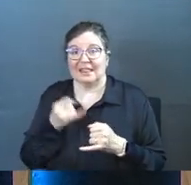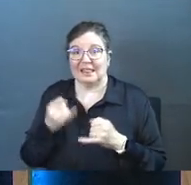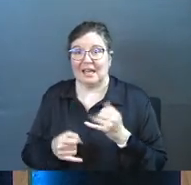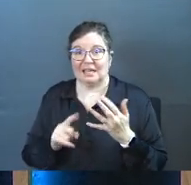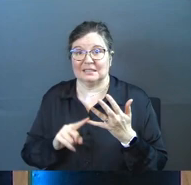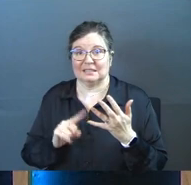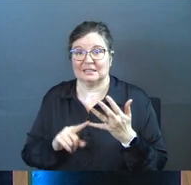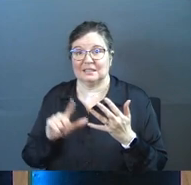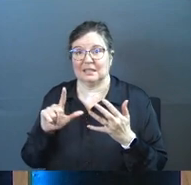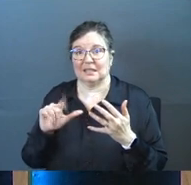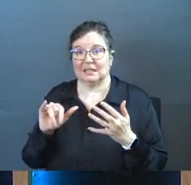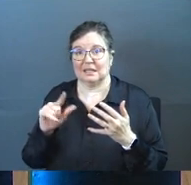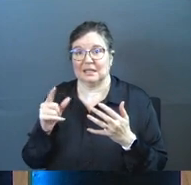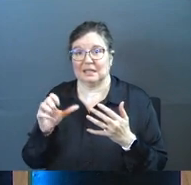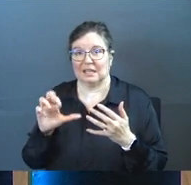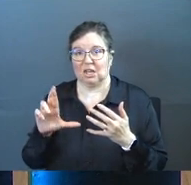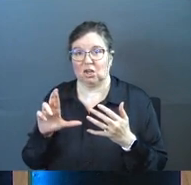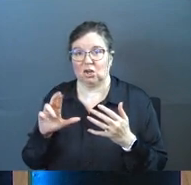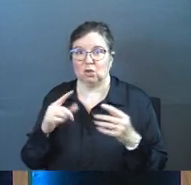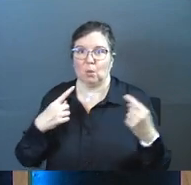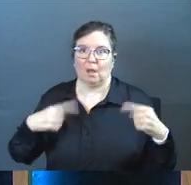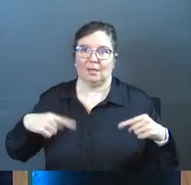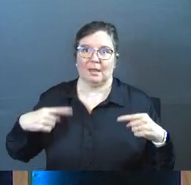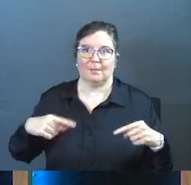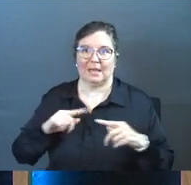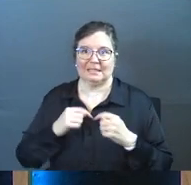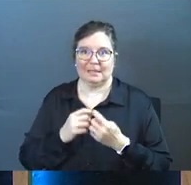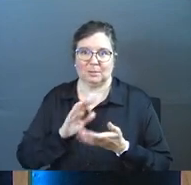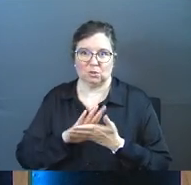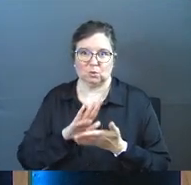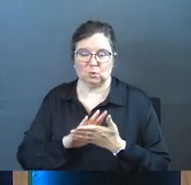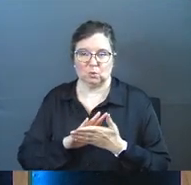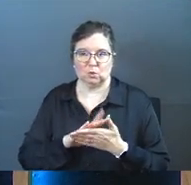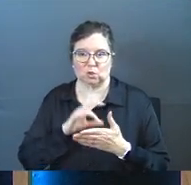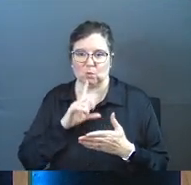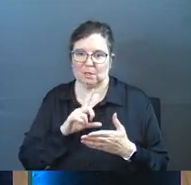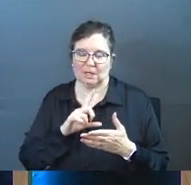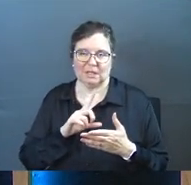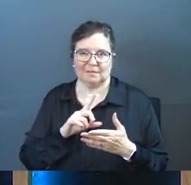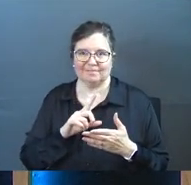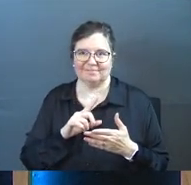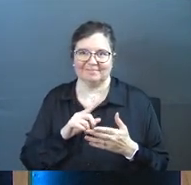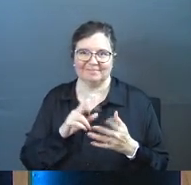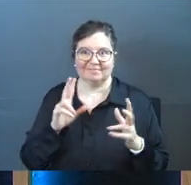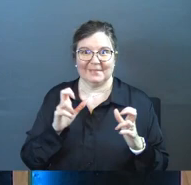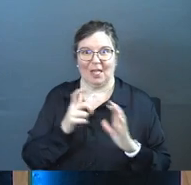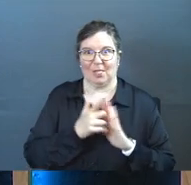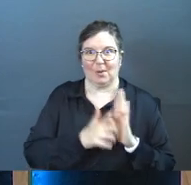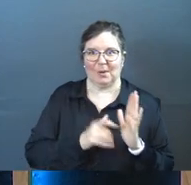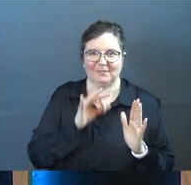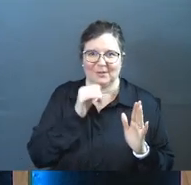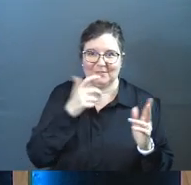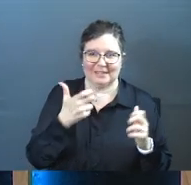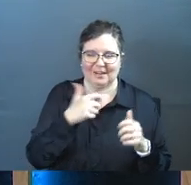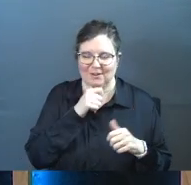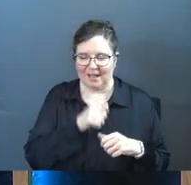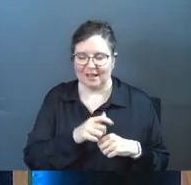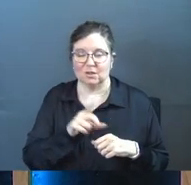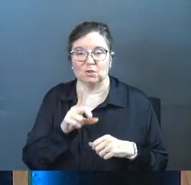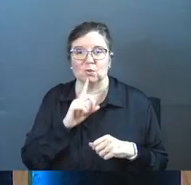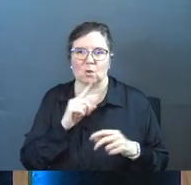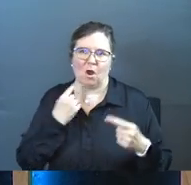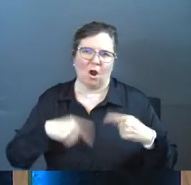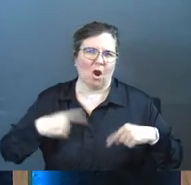lastly, litigators, you were on the debate team in school. You're really a lawyer, whether you've got the title or not.